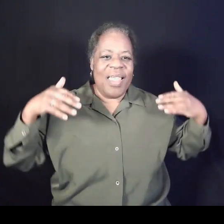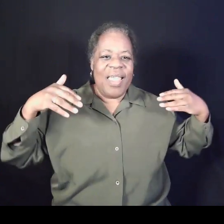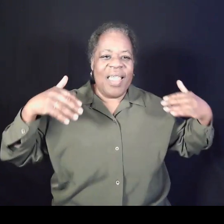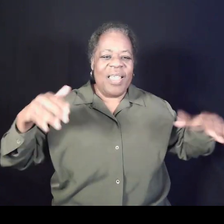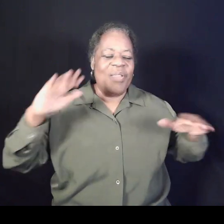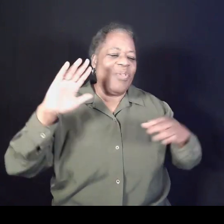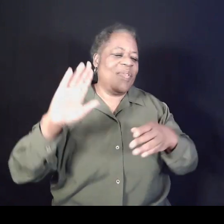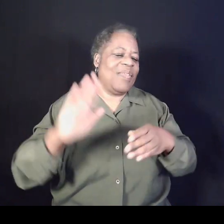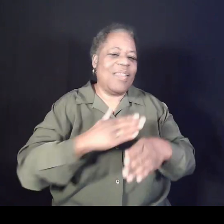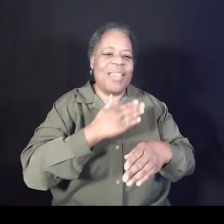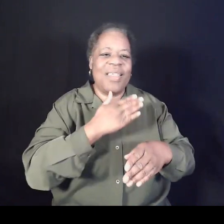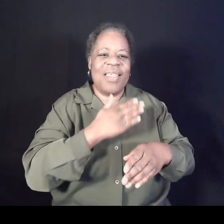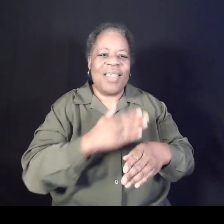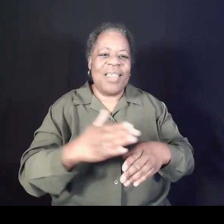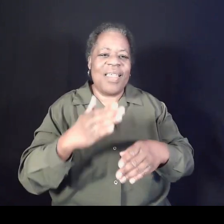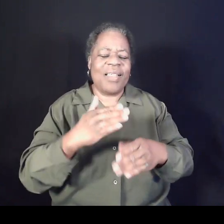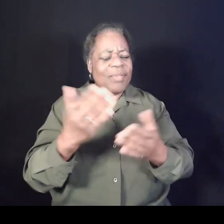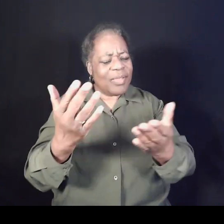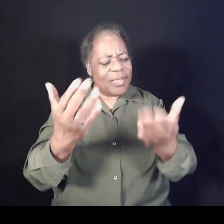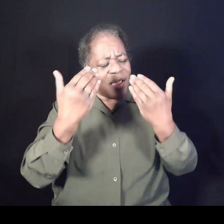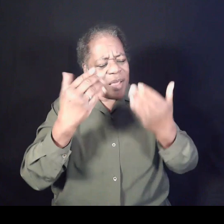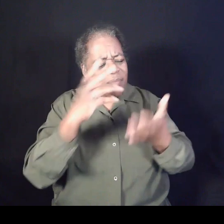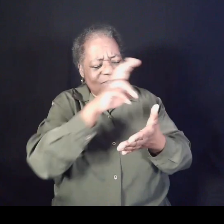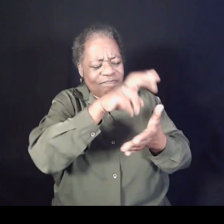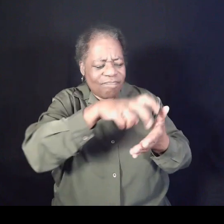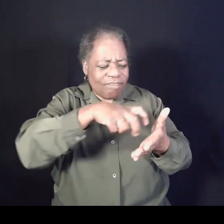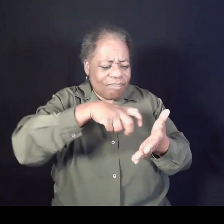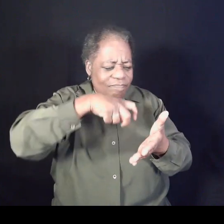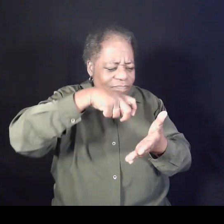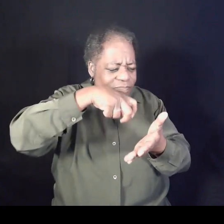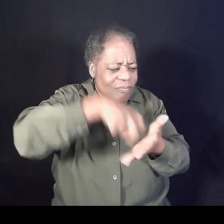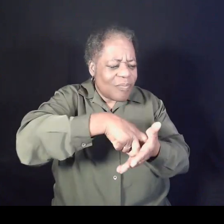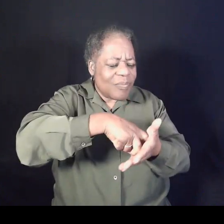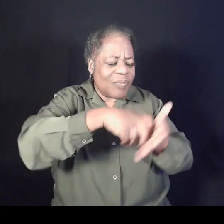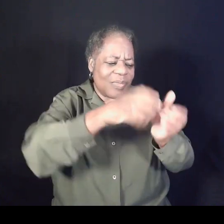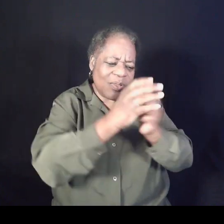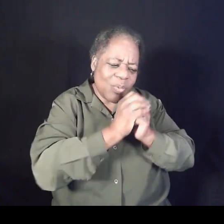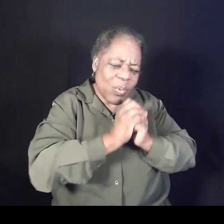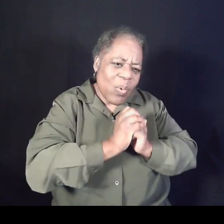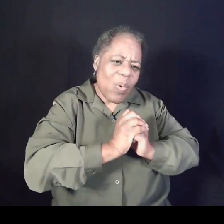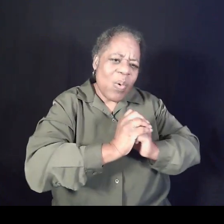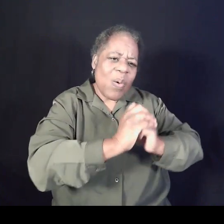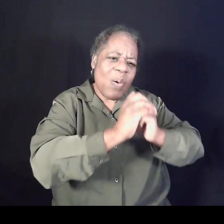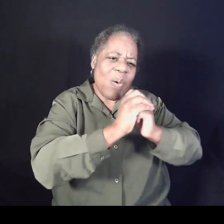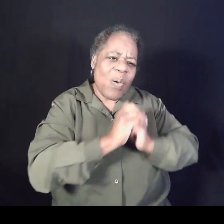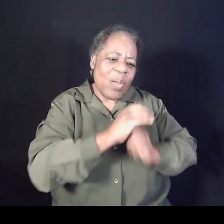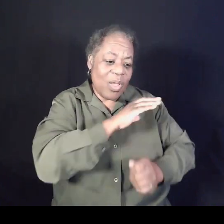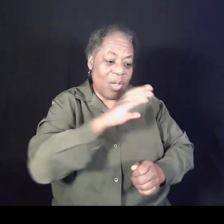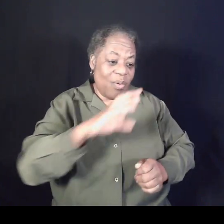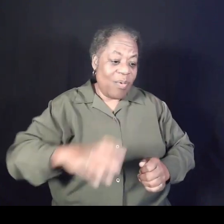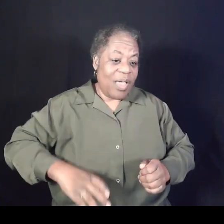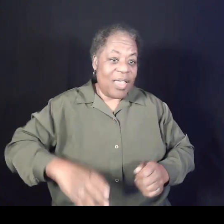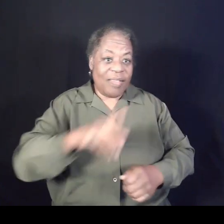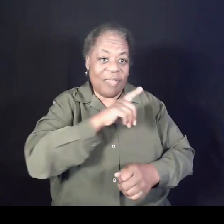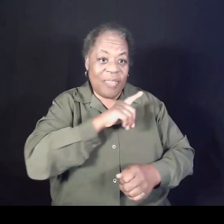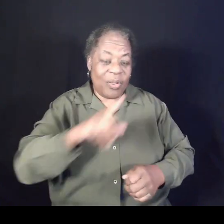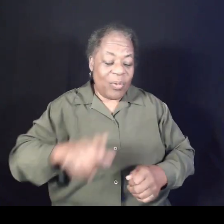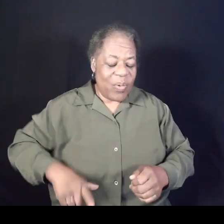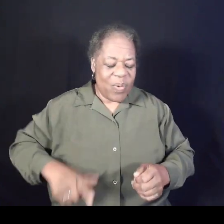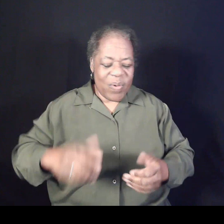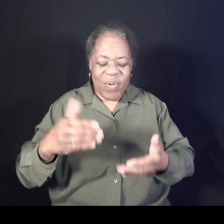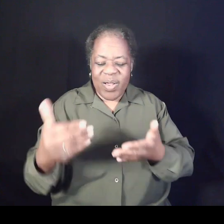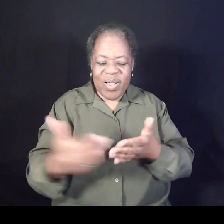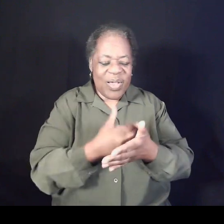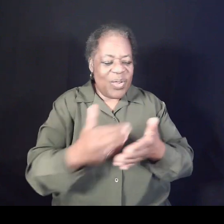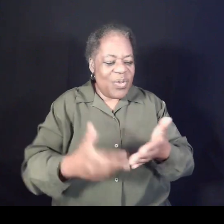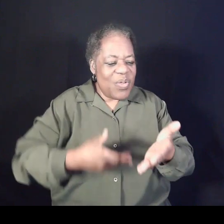sing. Come adore on bended knee Christ the Lord, the